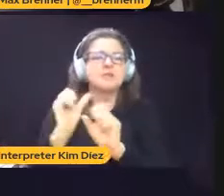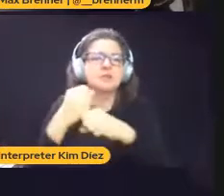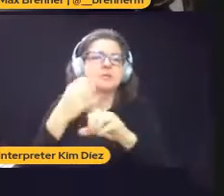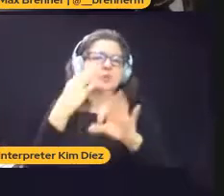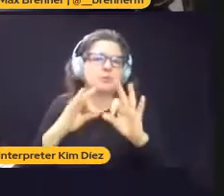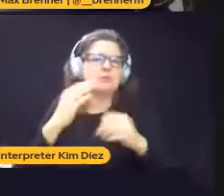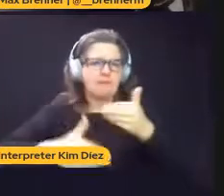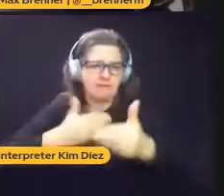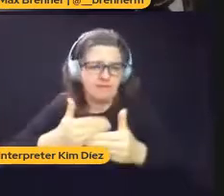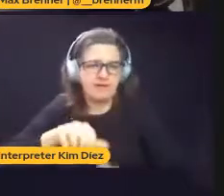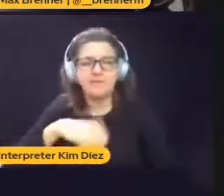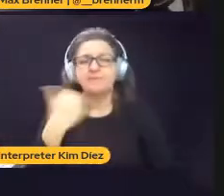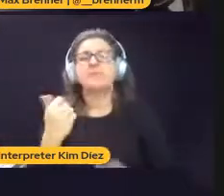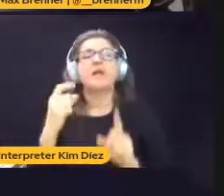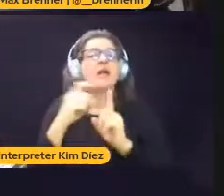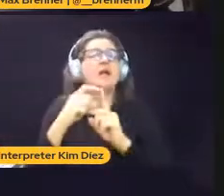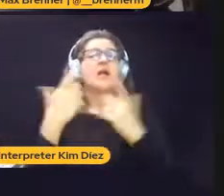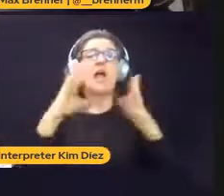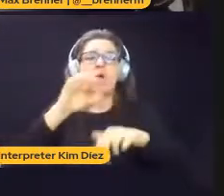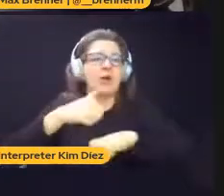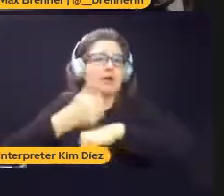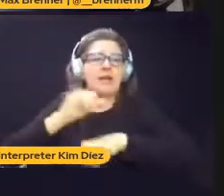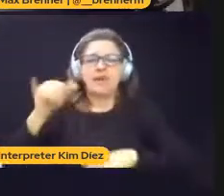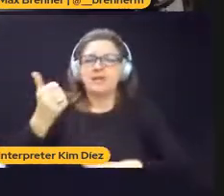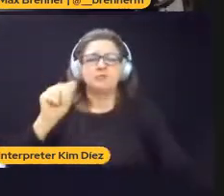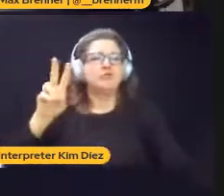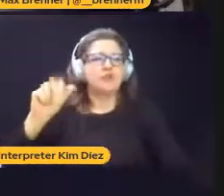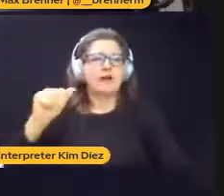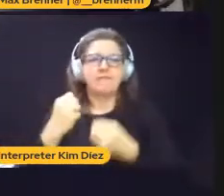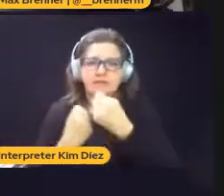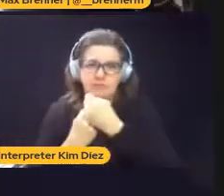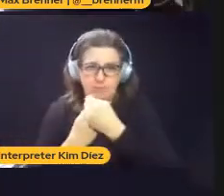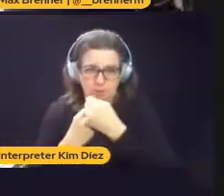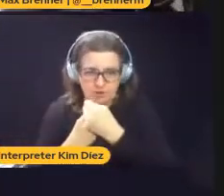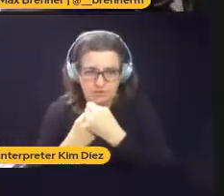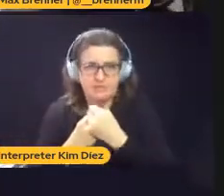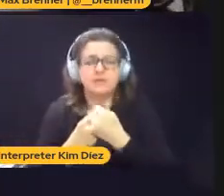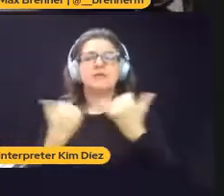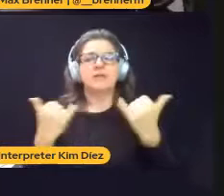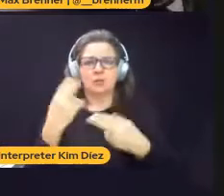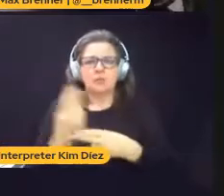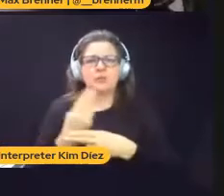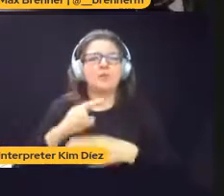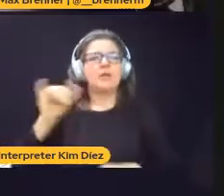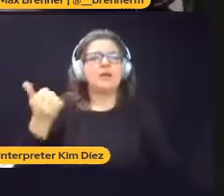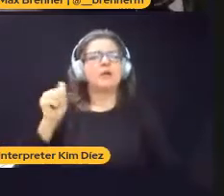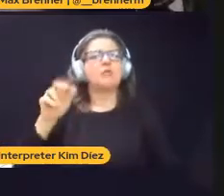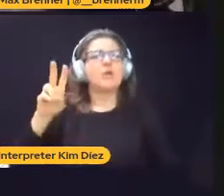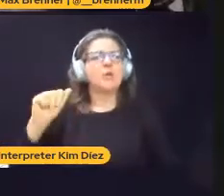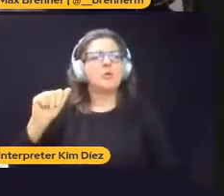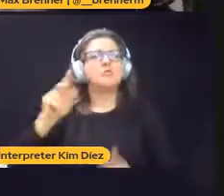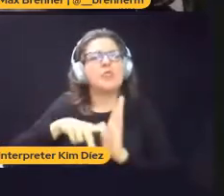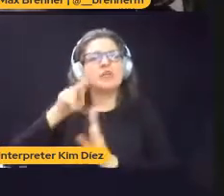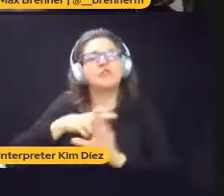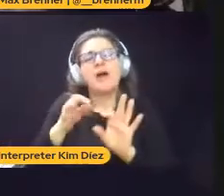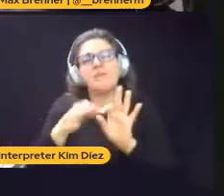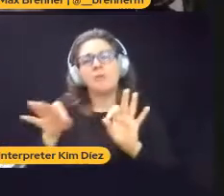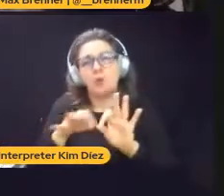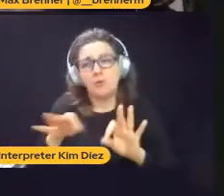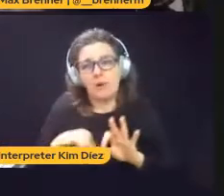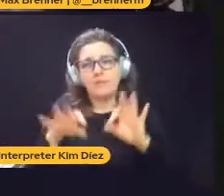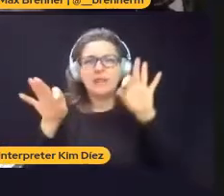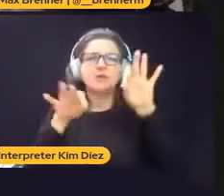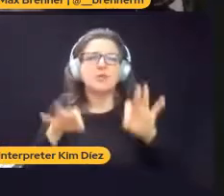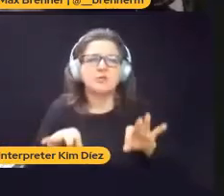Okay, another term I already said, Java support, so you can now use the Java programming language to define your